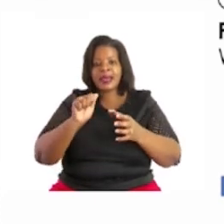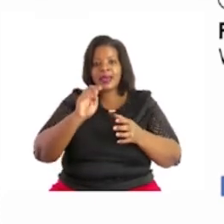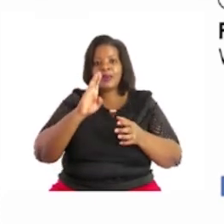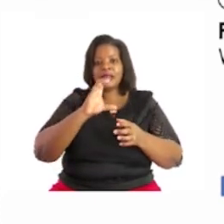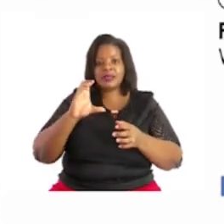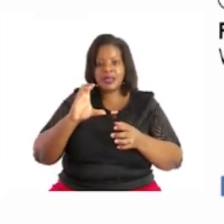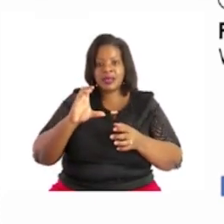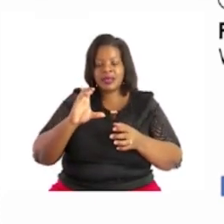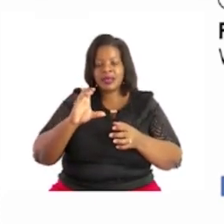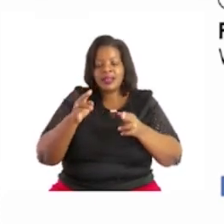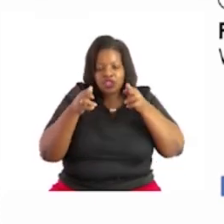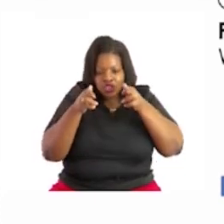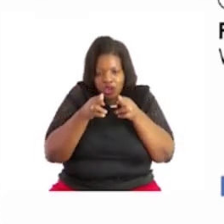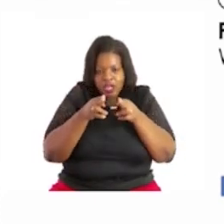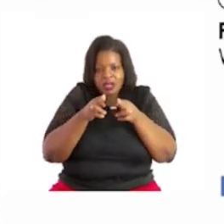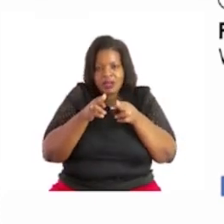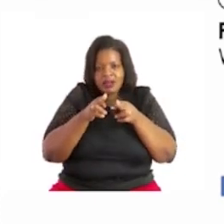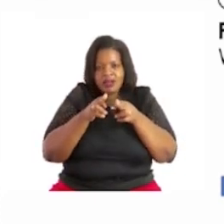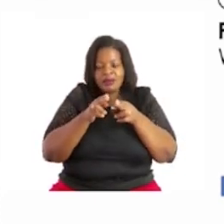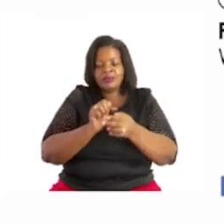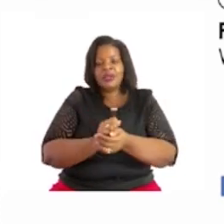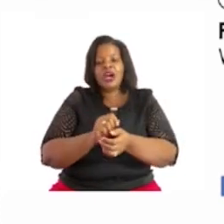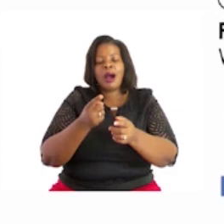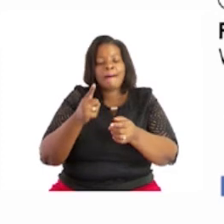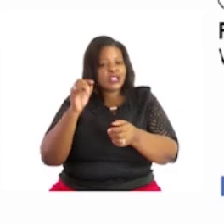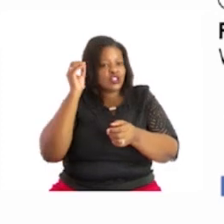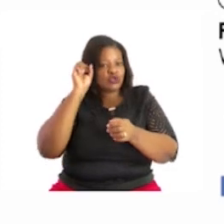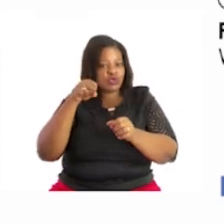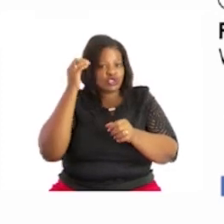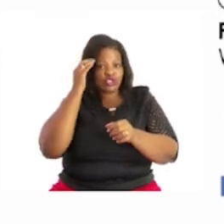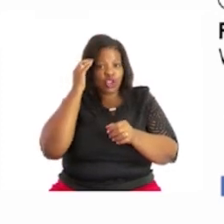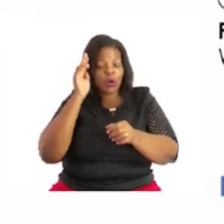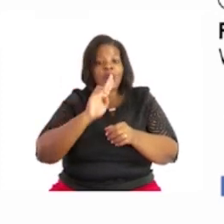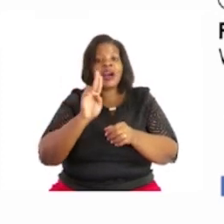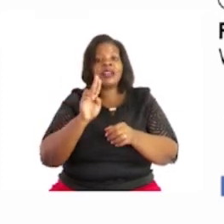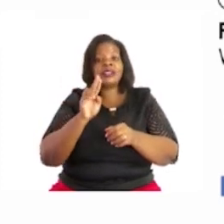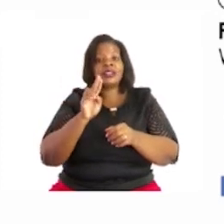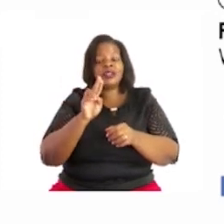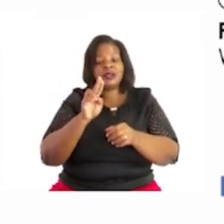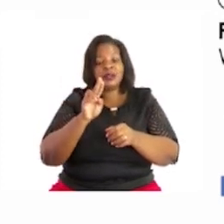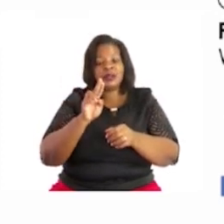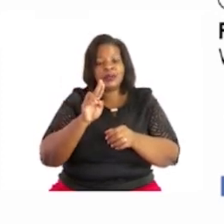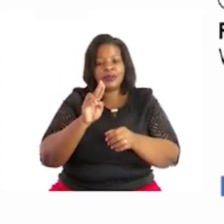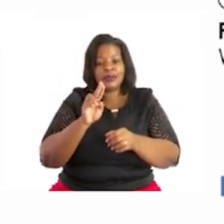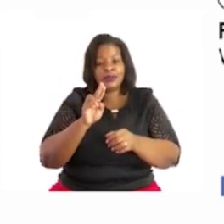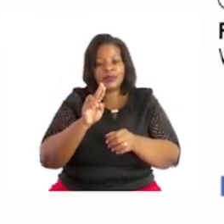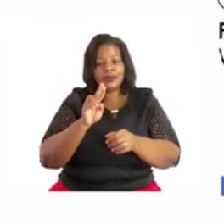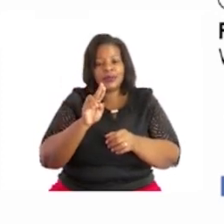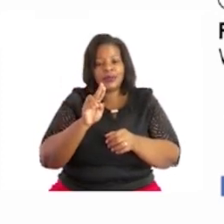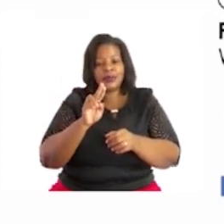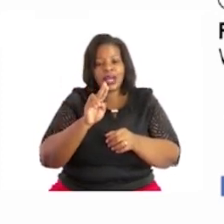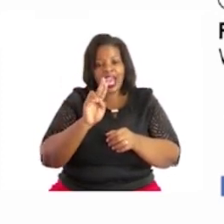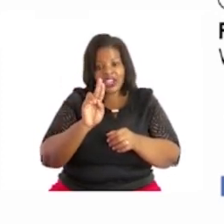abbreviations. But take note of H at thousands, which is written in